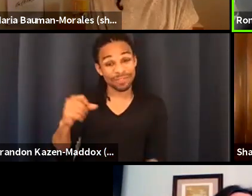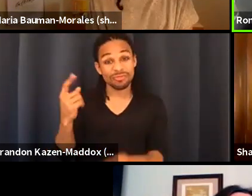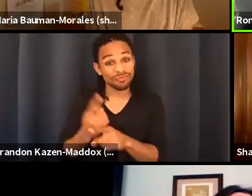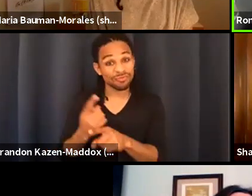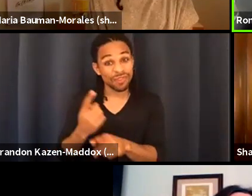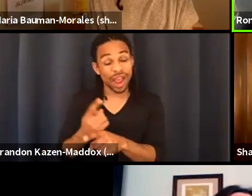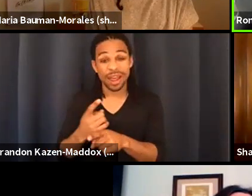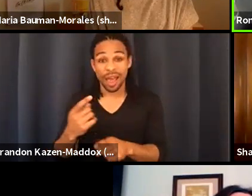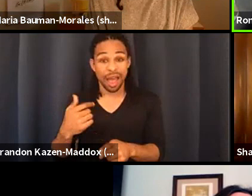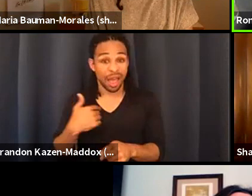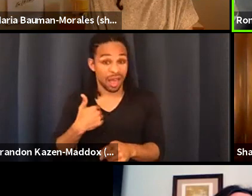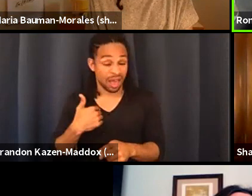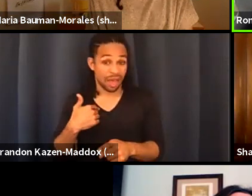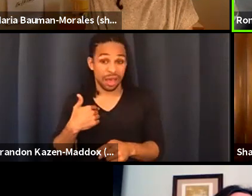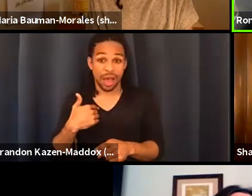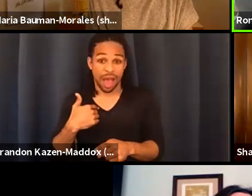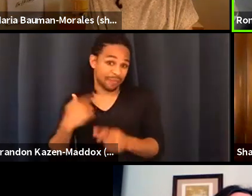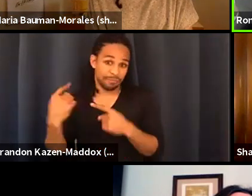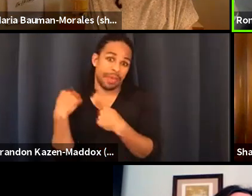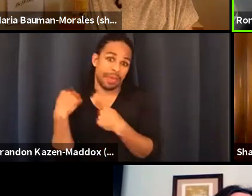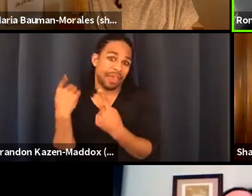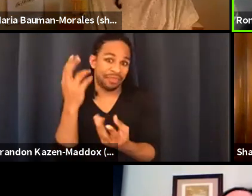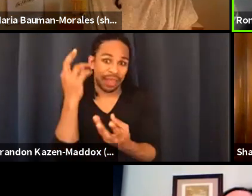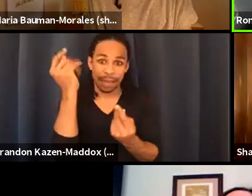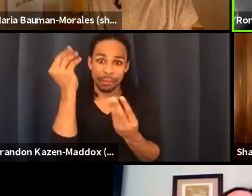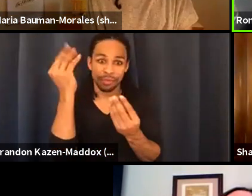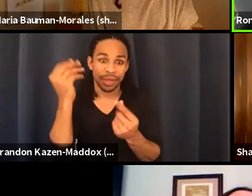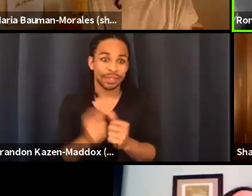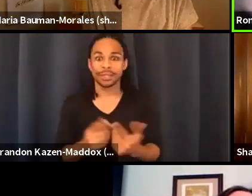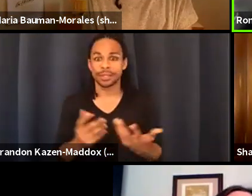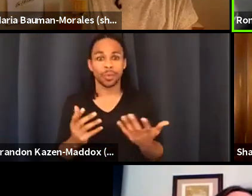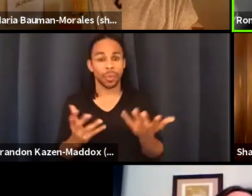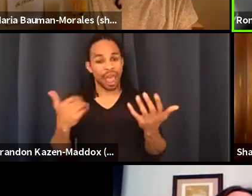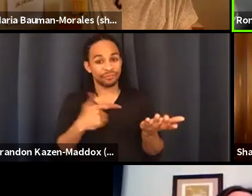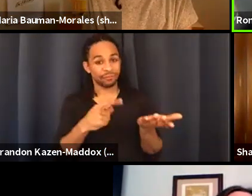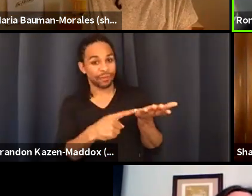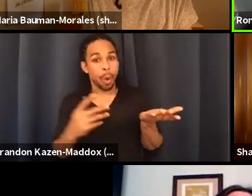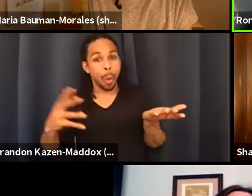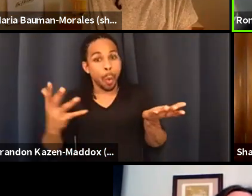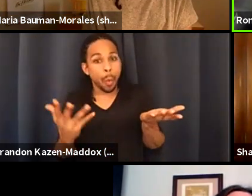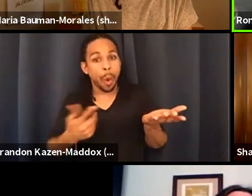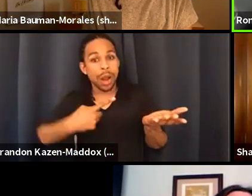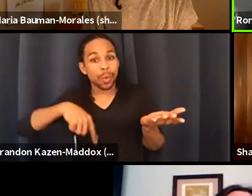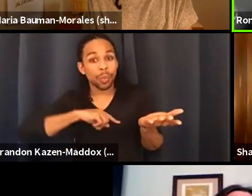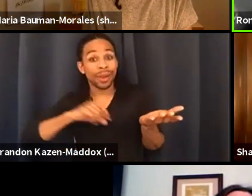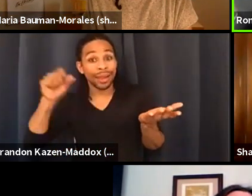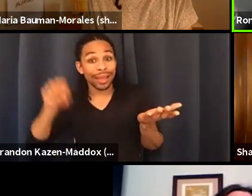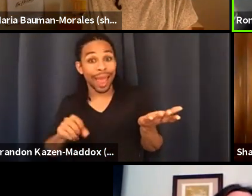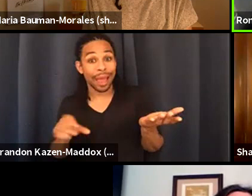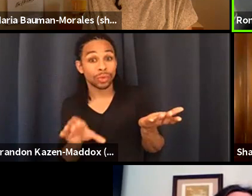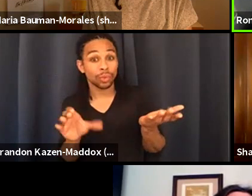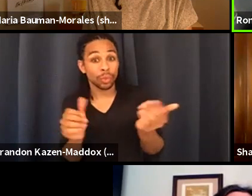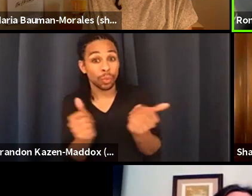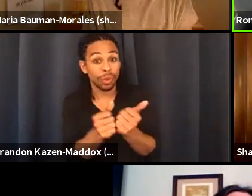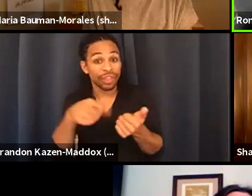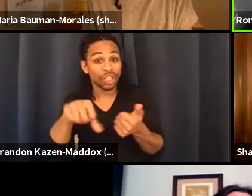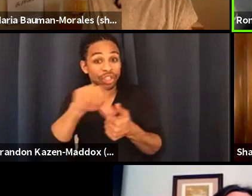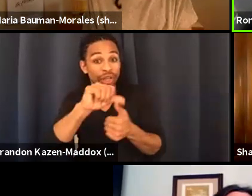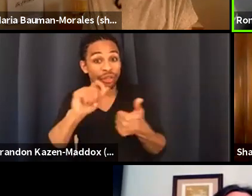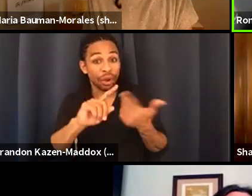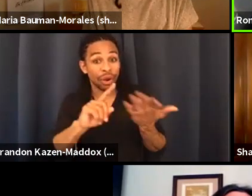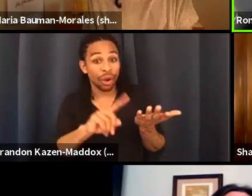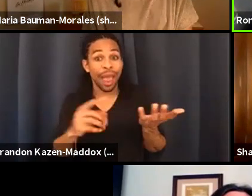both the what we can do with each other, and then these larger questions of how do we change the entire system.